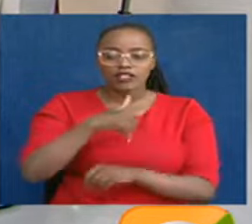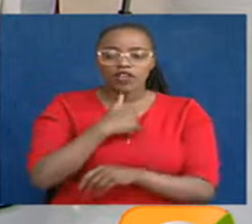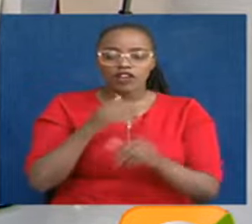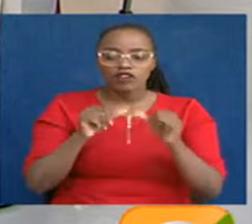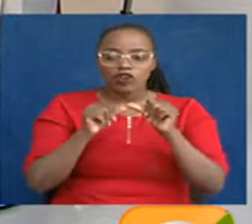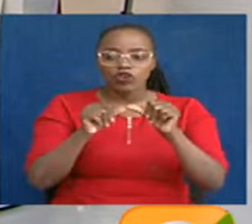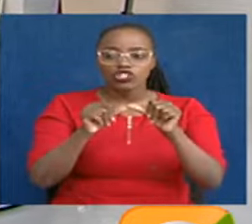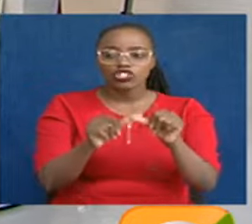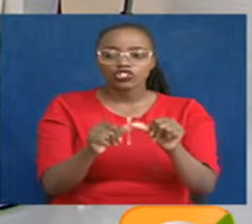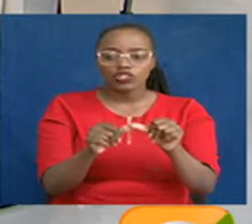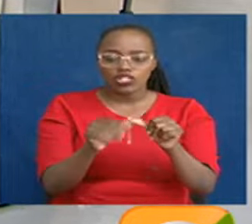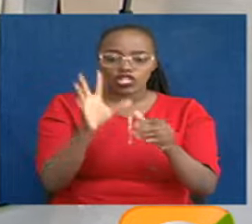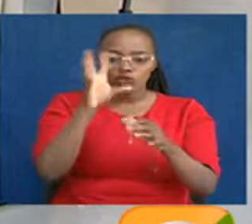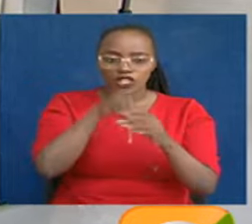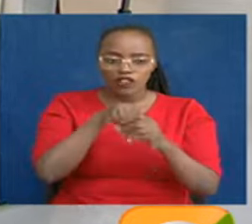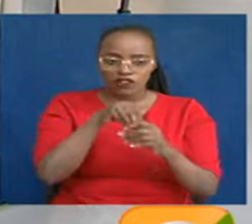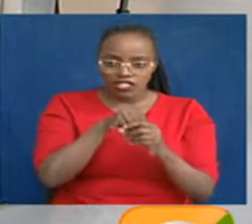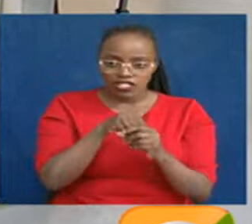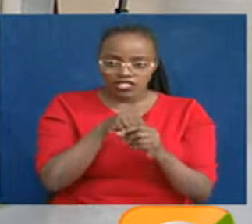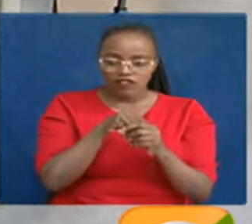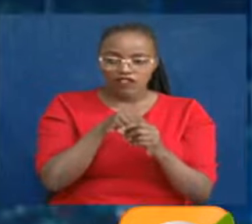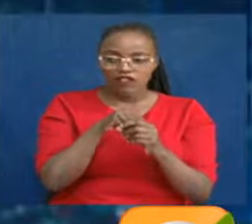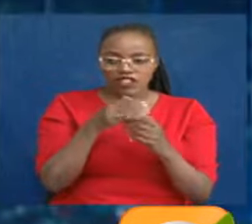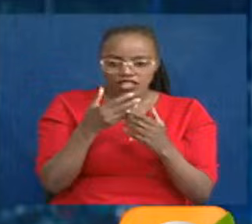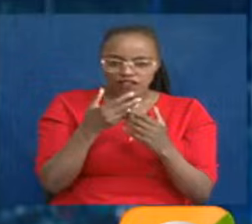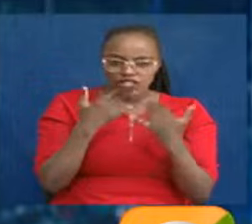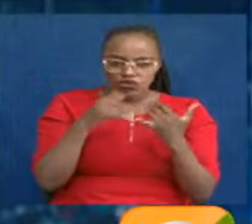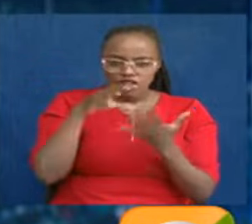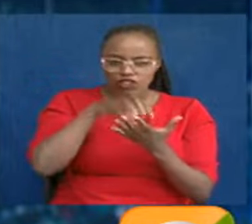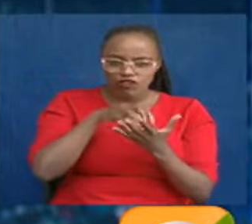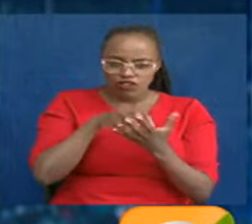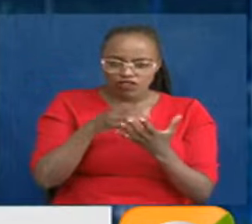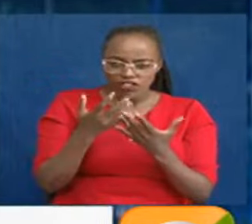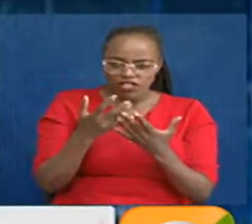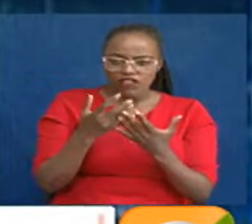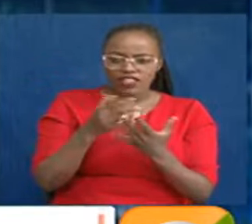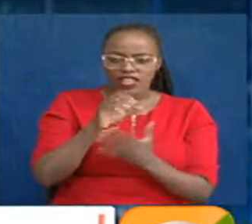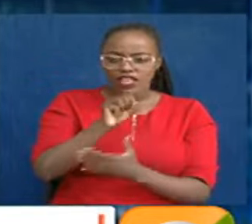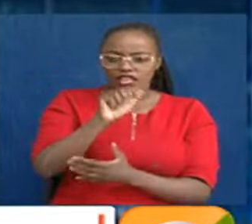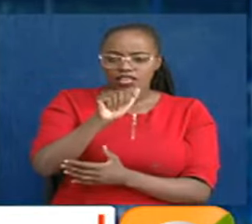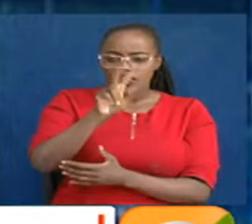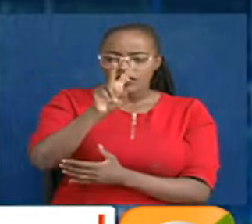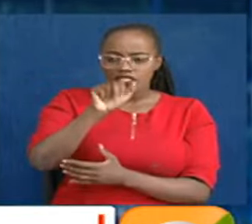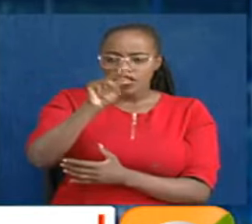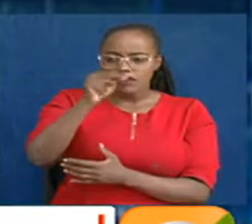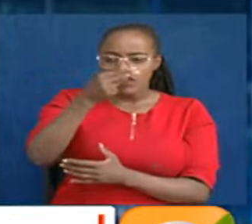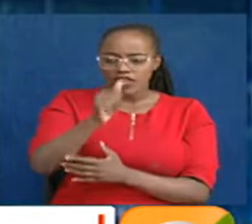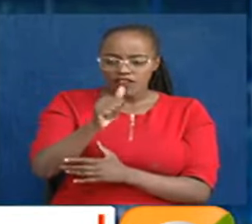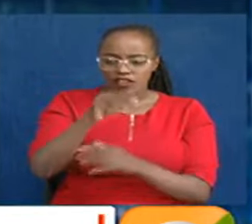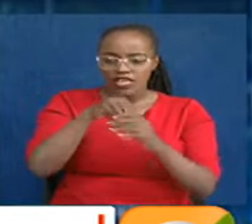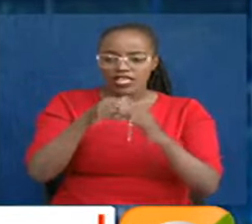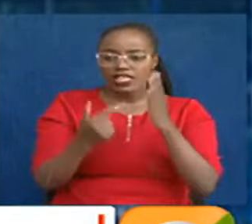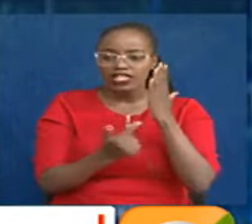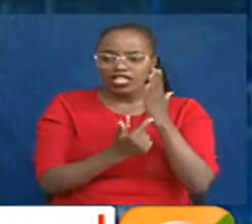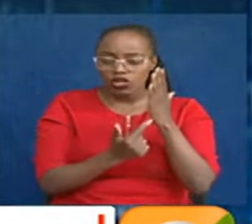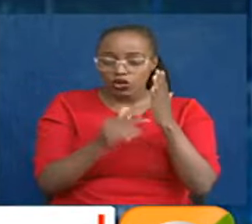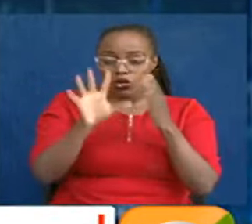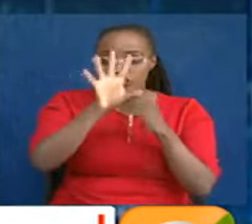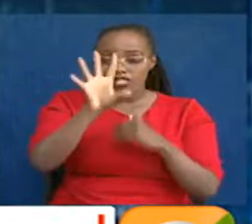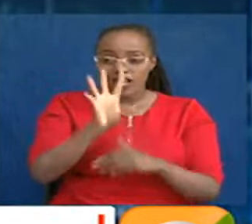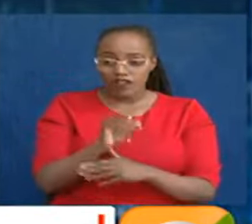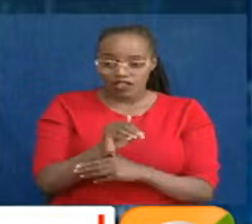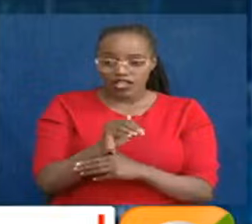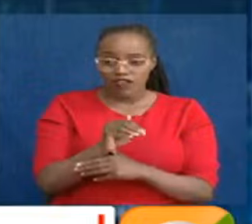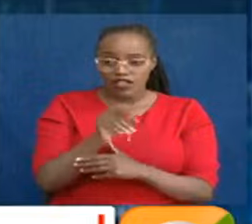to invest in our positioning as the Silicon Savannah or the hub in technology in the continent.